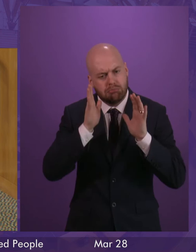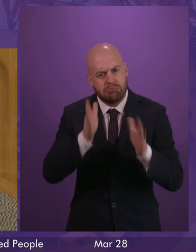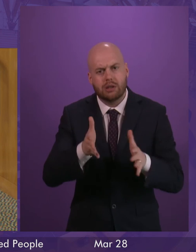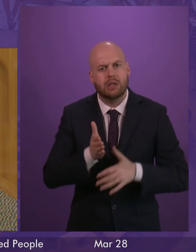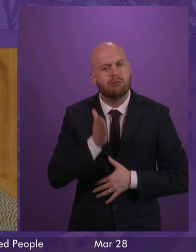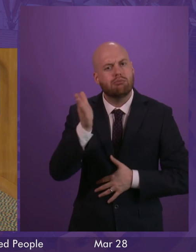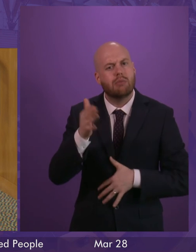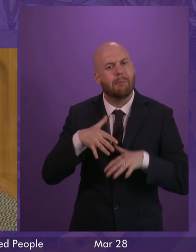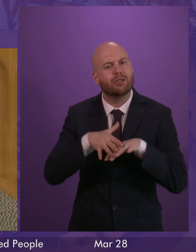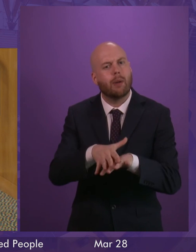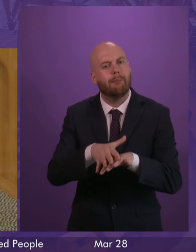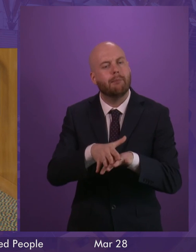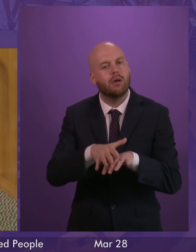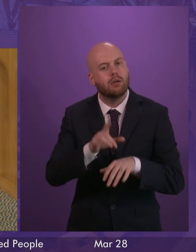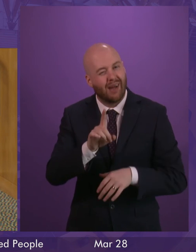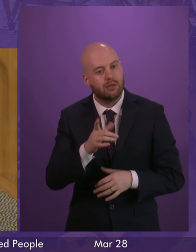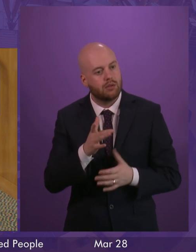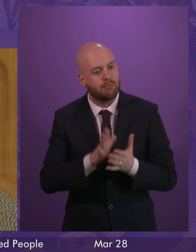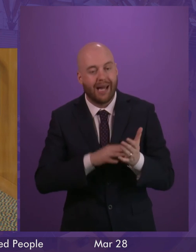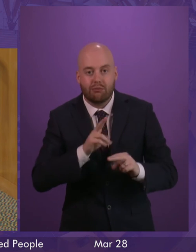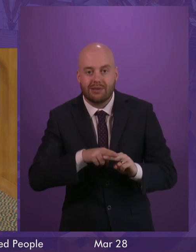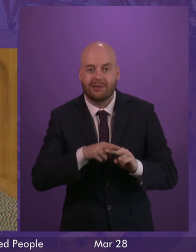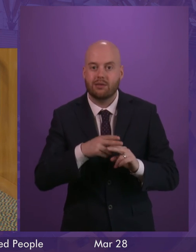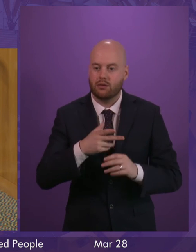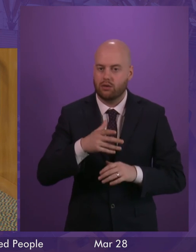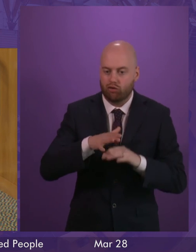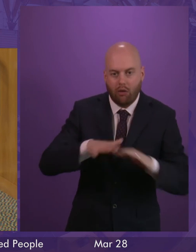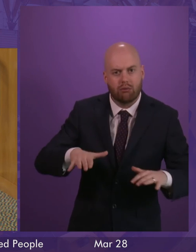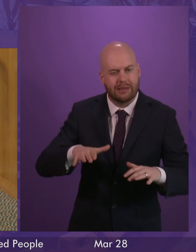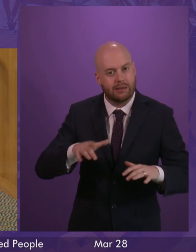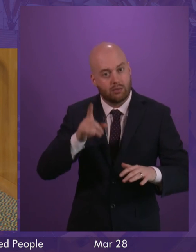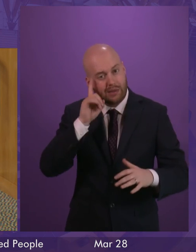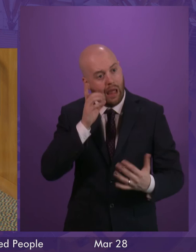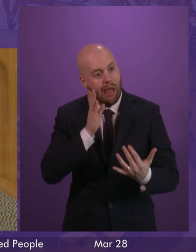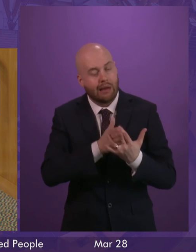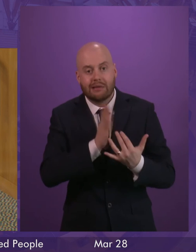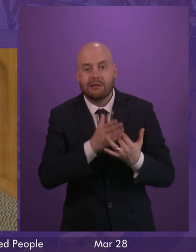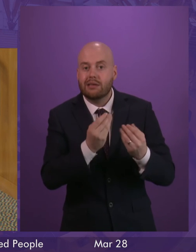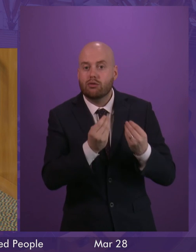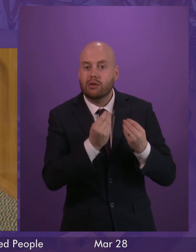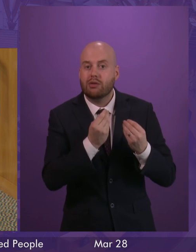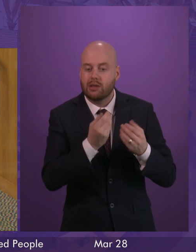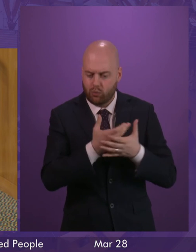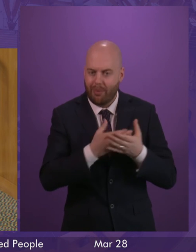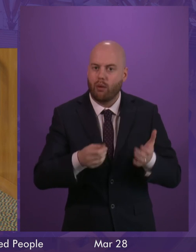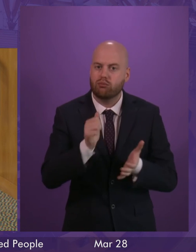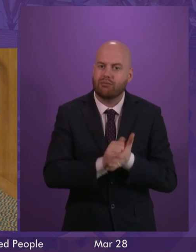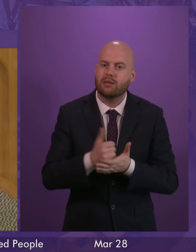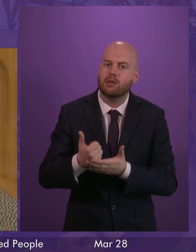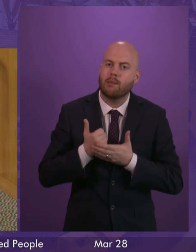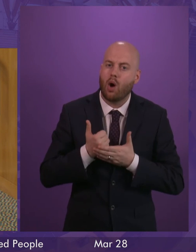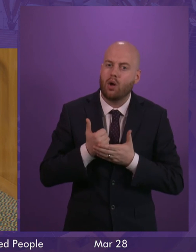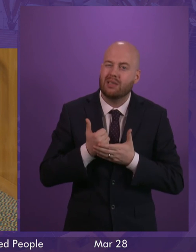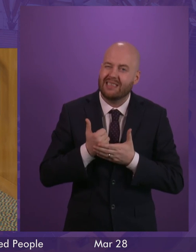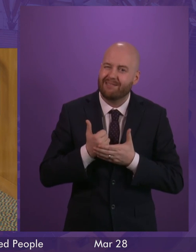parents and youngsters are struggling to access the specialist support and education that can be so vital in developing the life skills that will